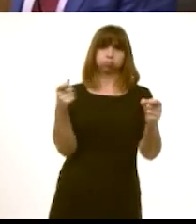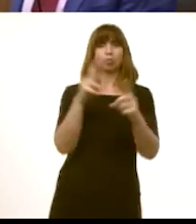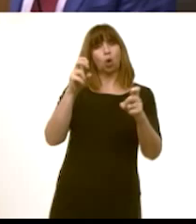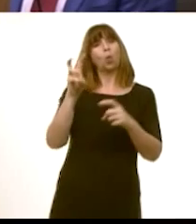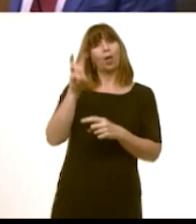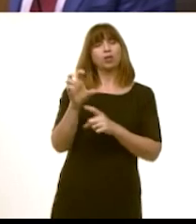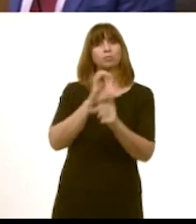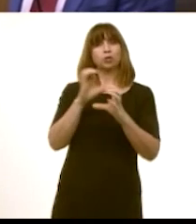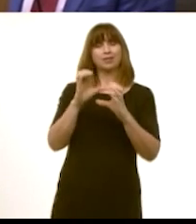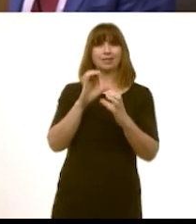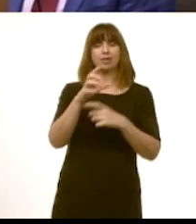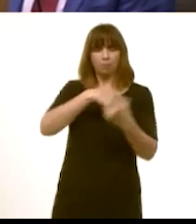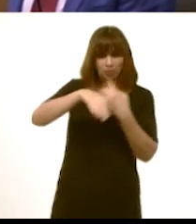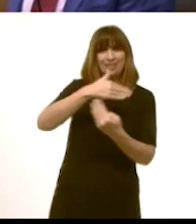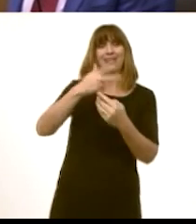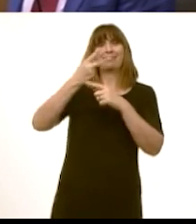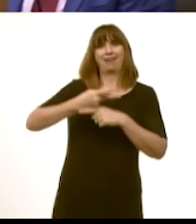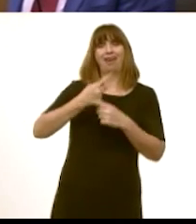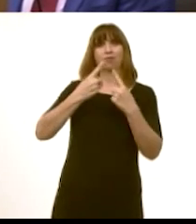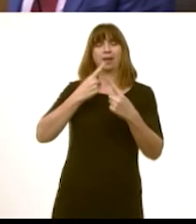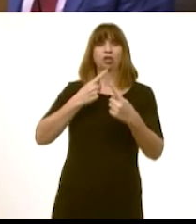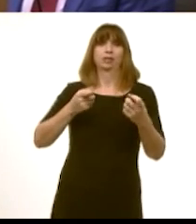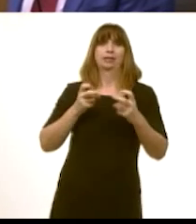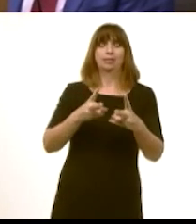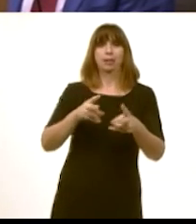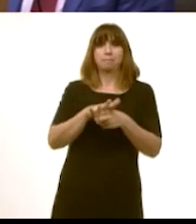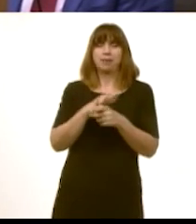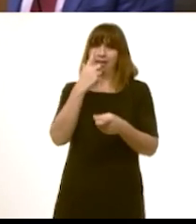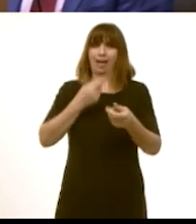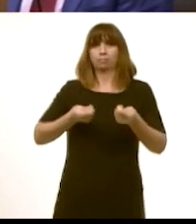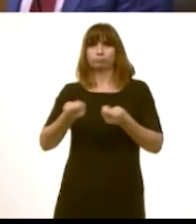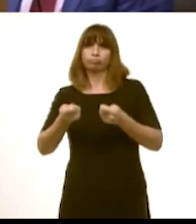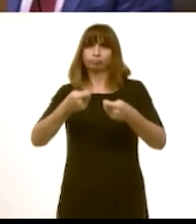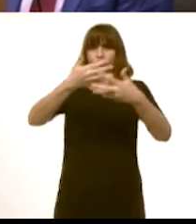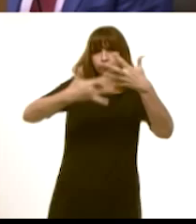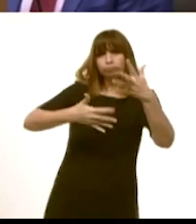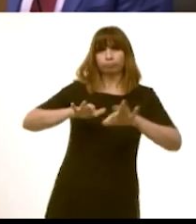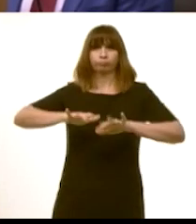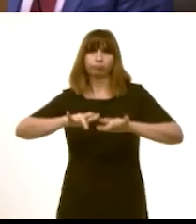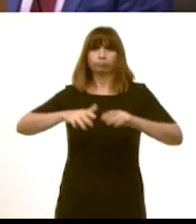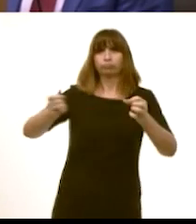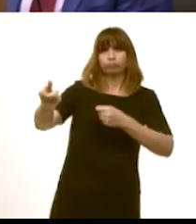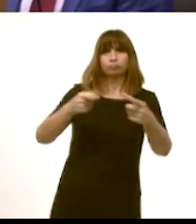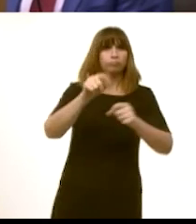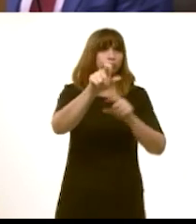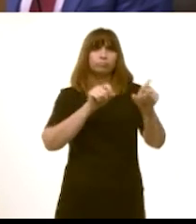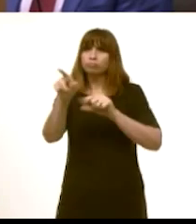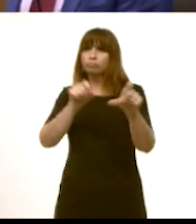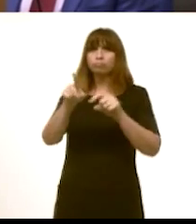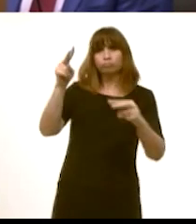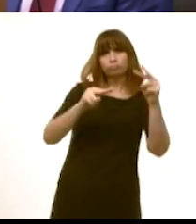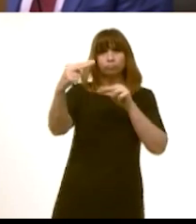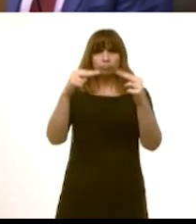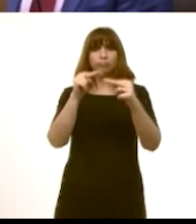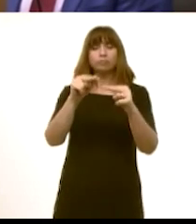Community Care Information System. That will support information sharing, case management and workflow between organisations. It's been the case, of course, that